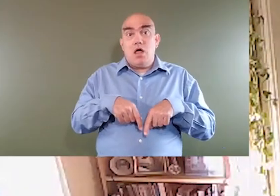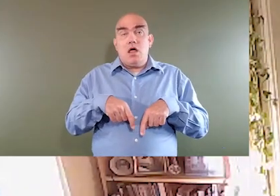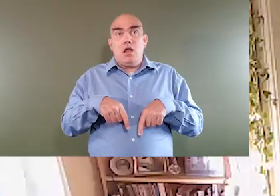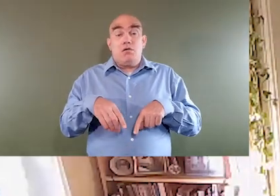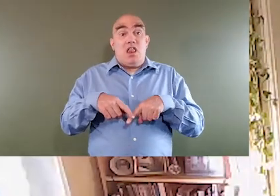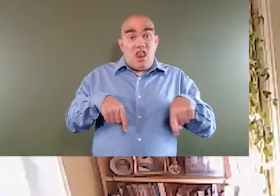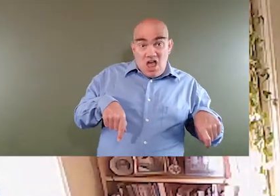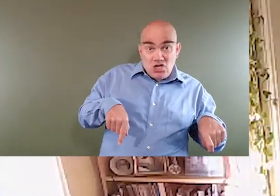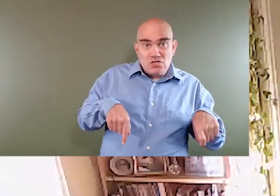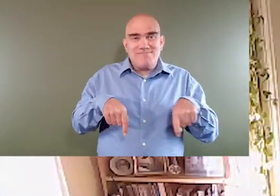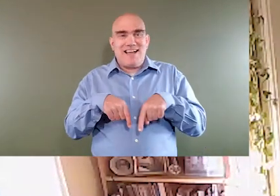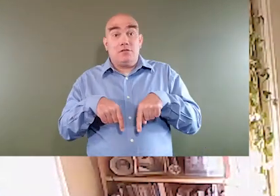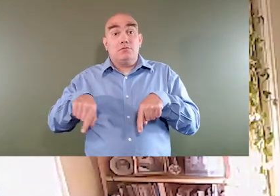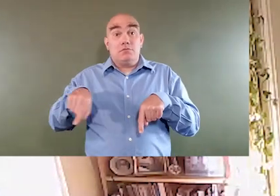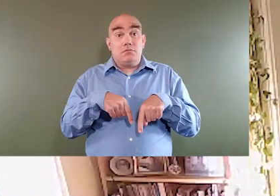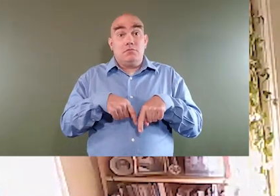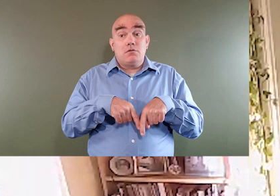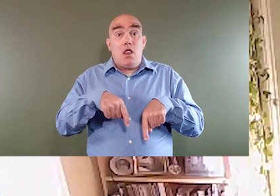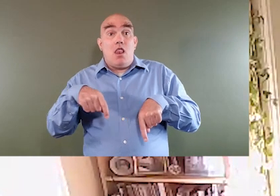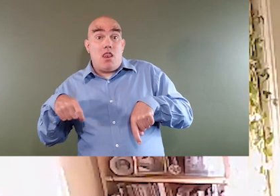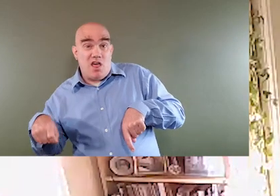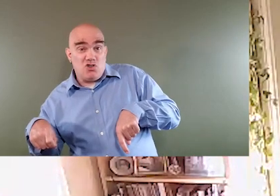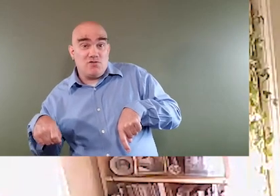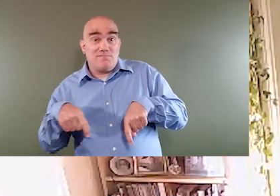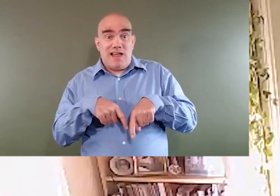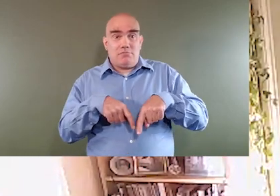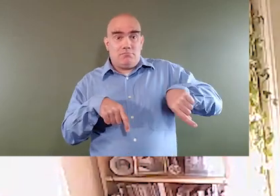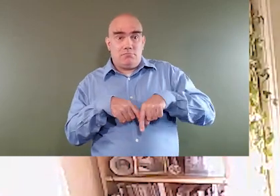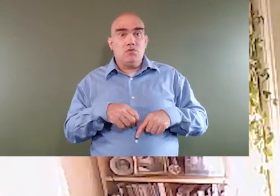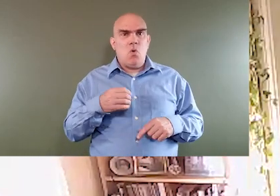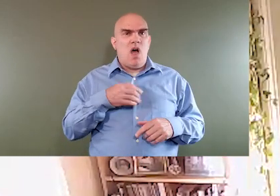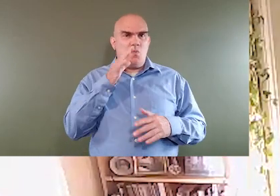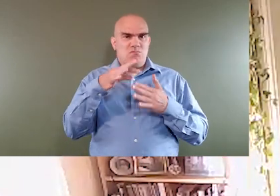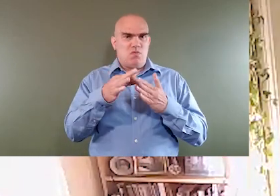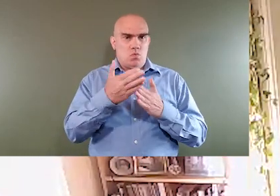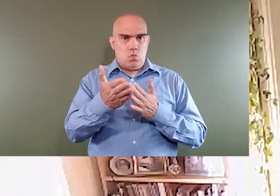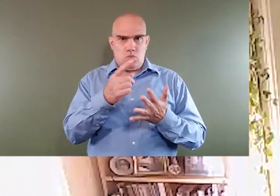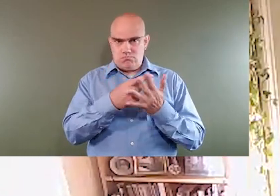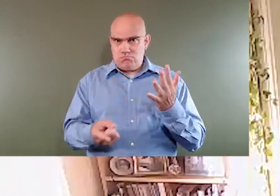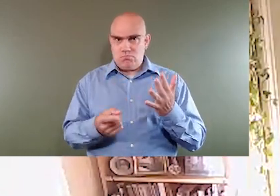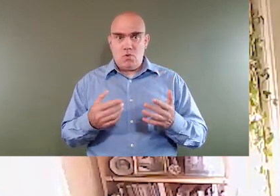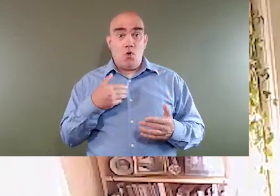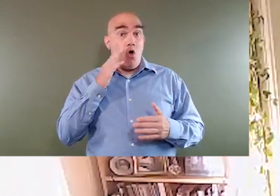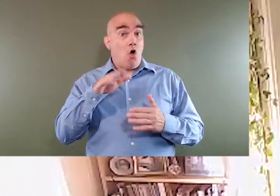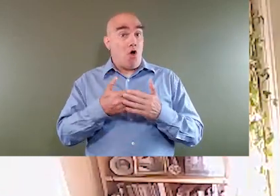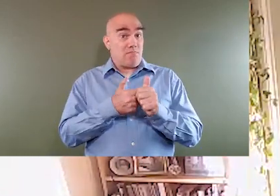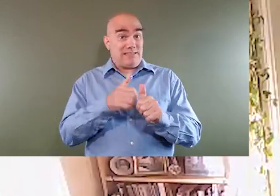Okay. So I'm going to be talking you through all of these. So we're all going to stay at the same pace